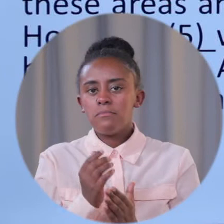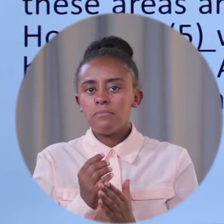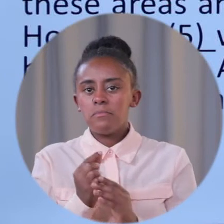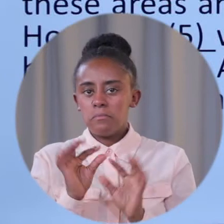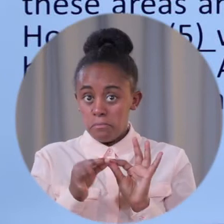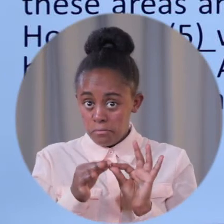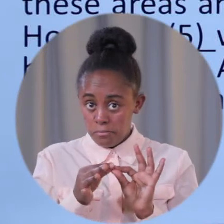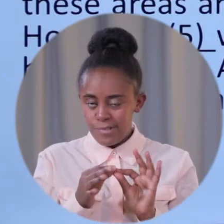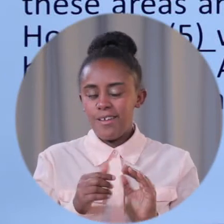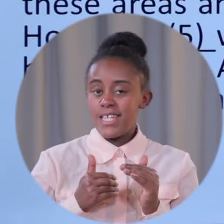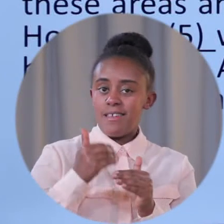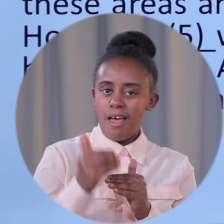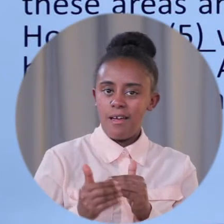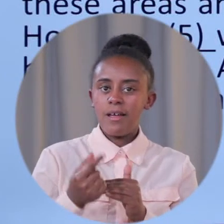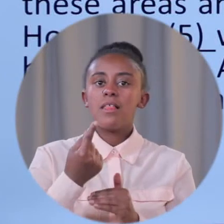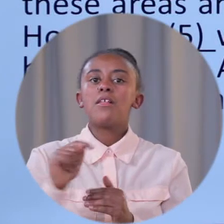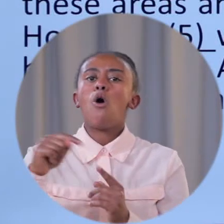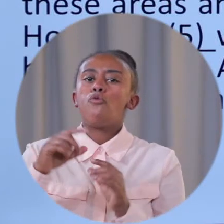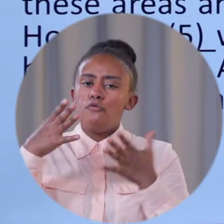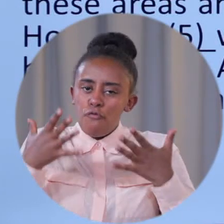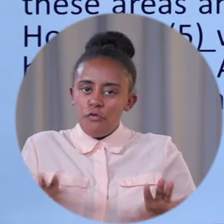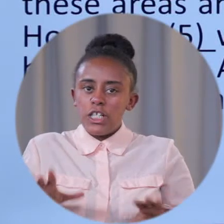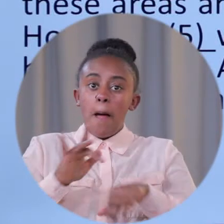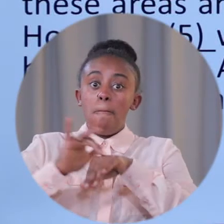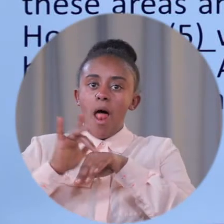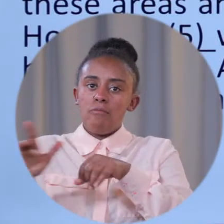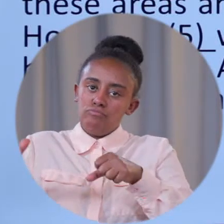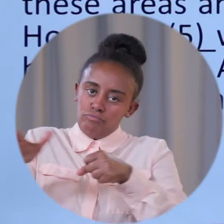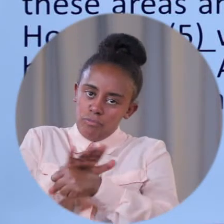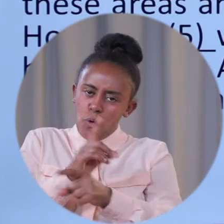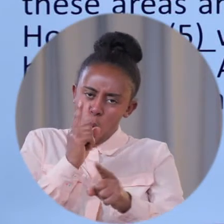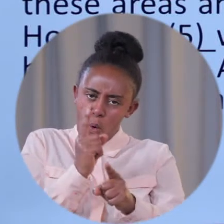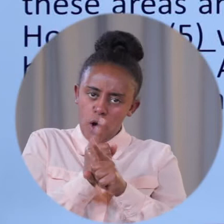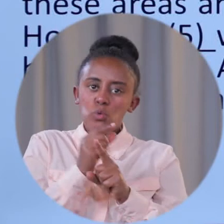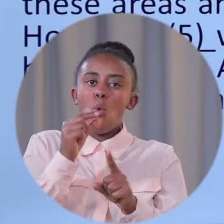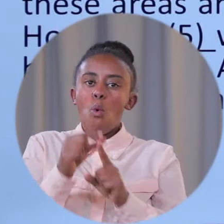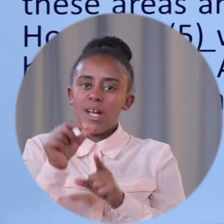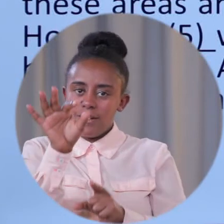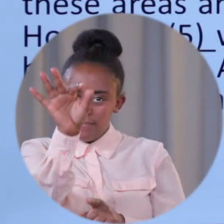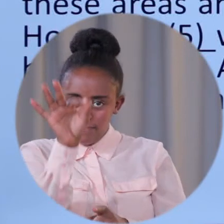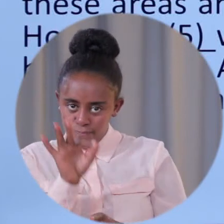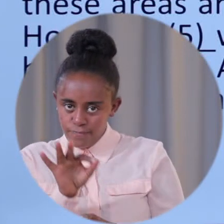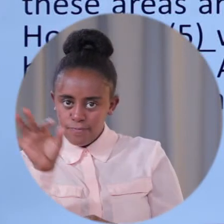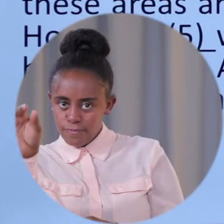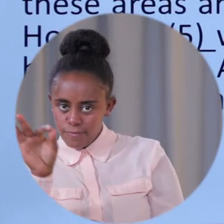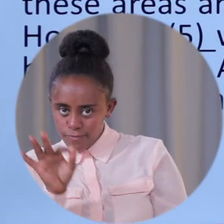Then, try to fill the blank space with the correct words.